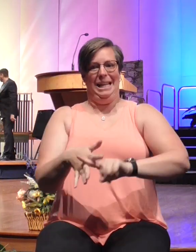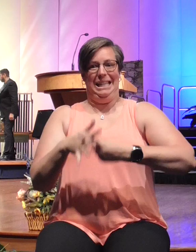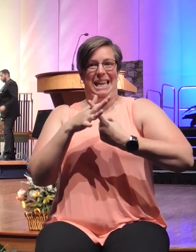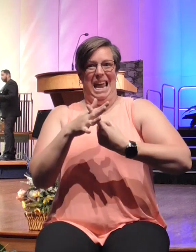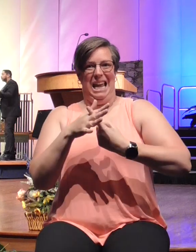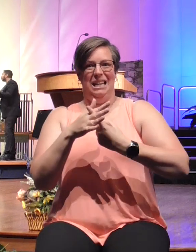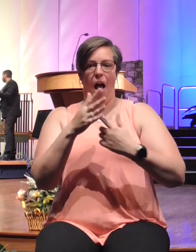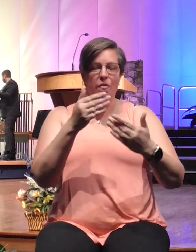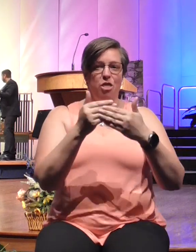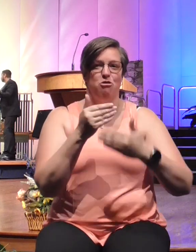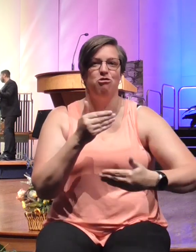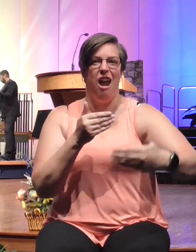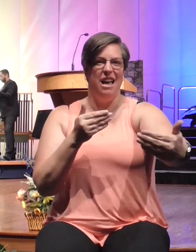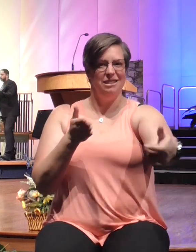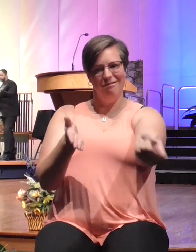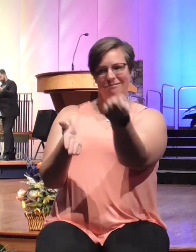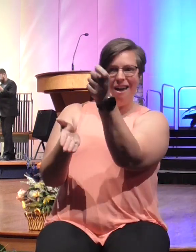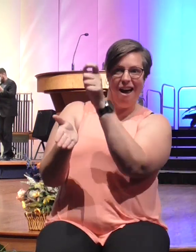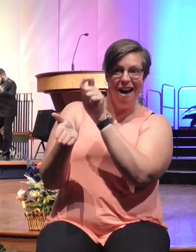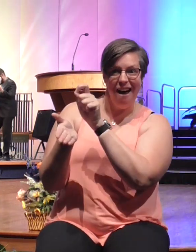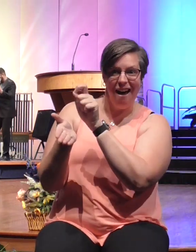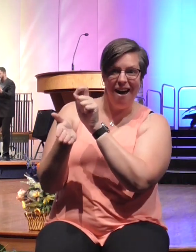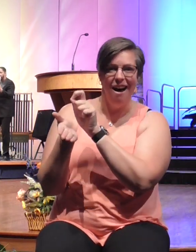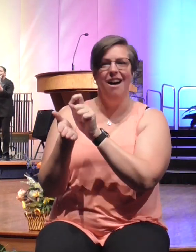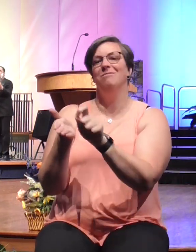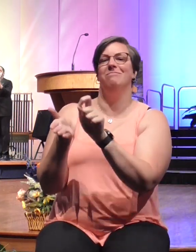rest is still unwritten.